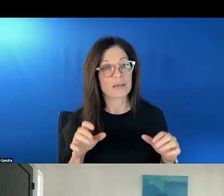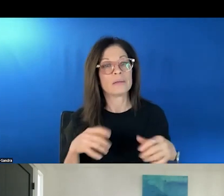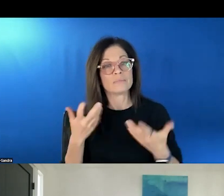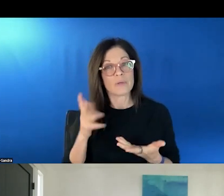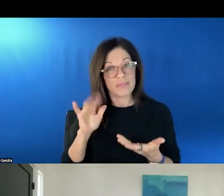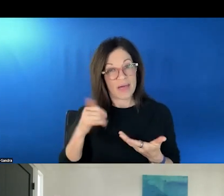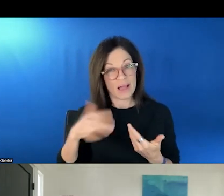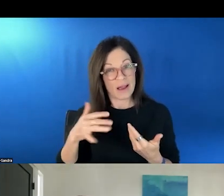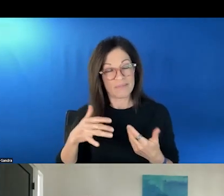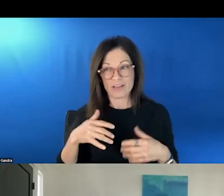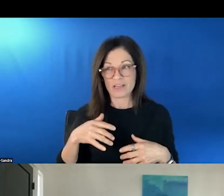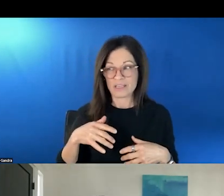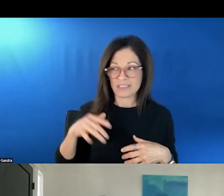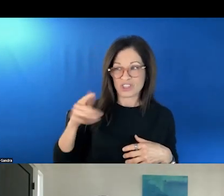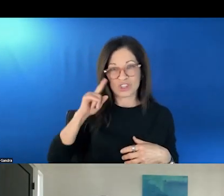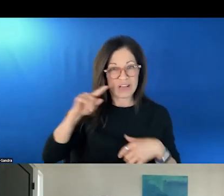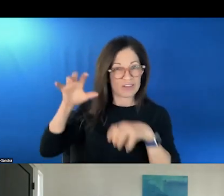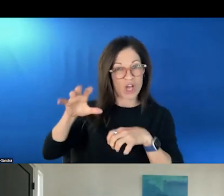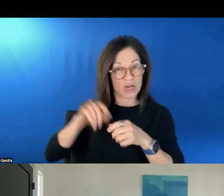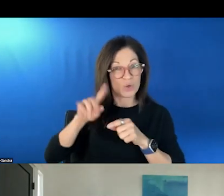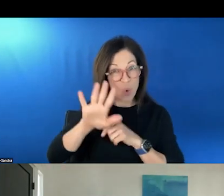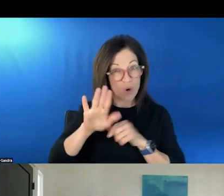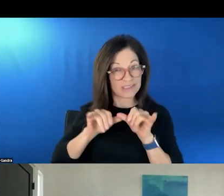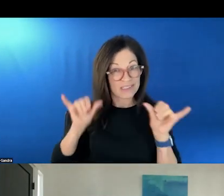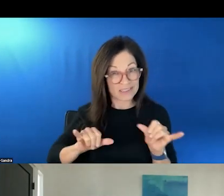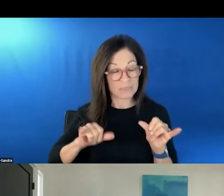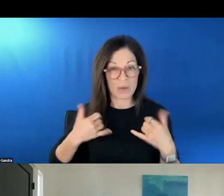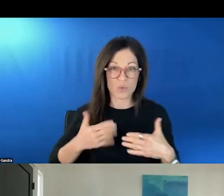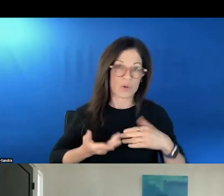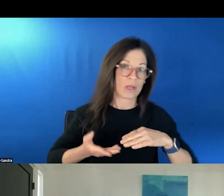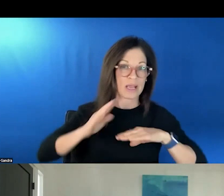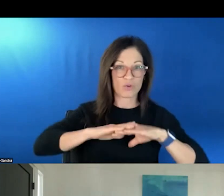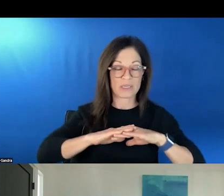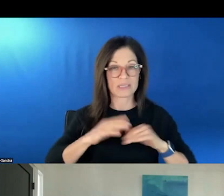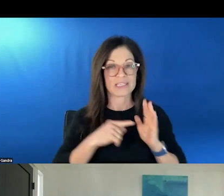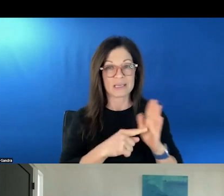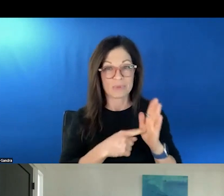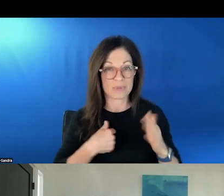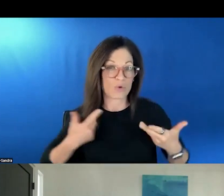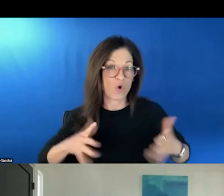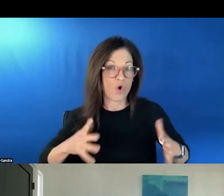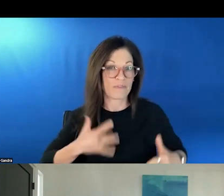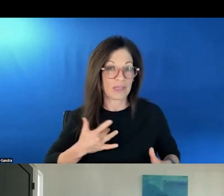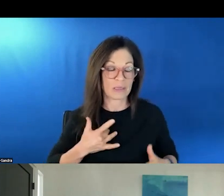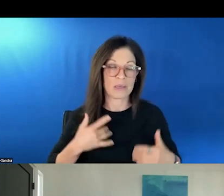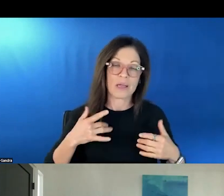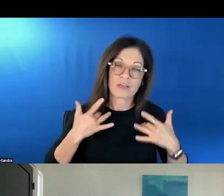kind of shock to your system can really increase the same symptoms that I was feeling of depression and anxiety.